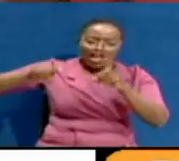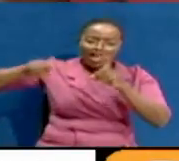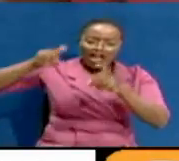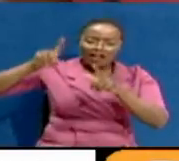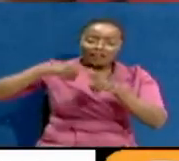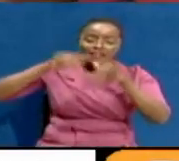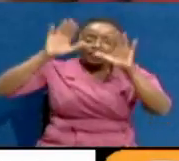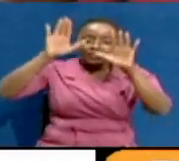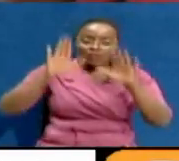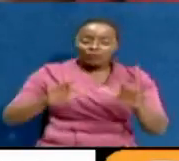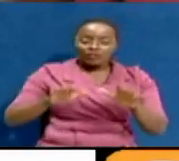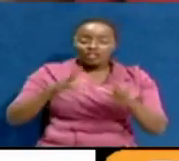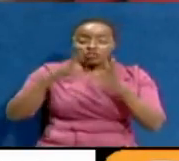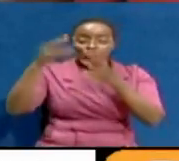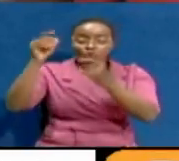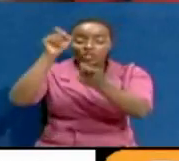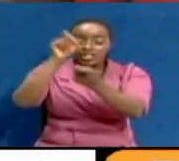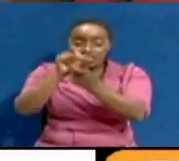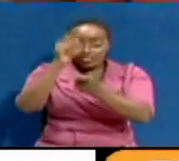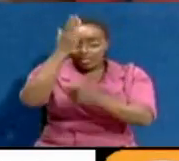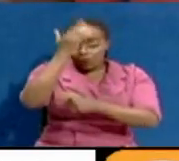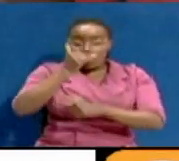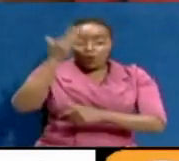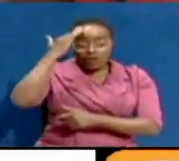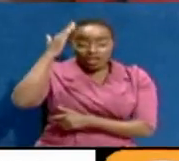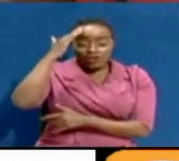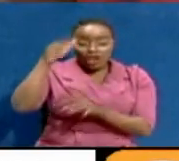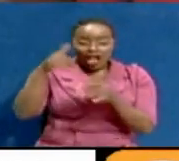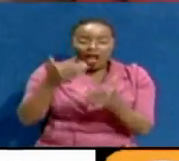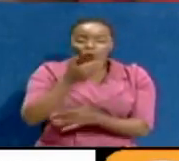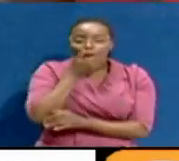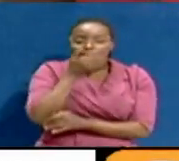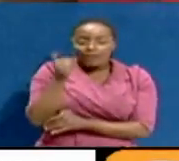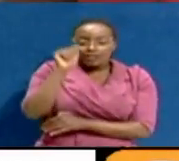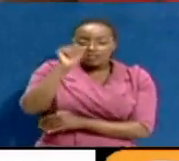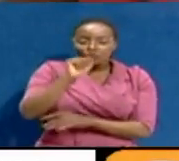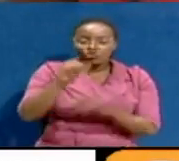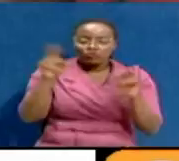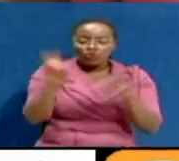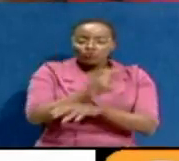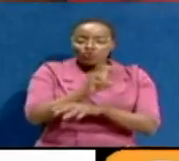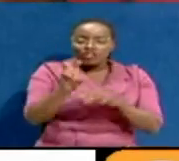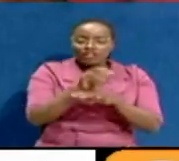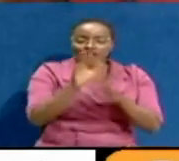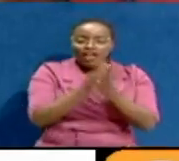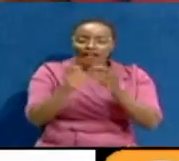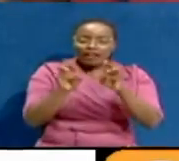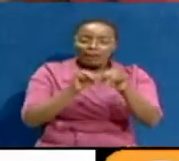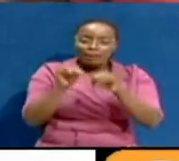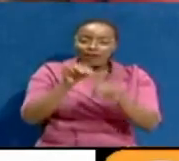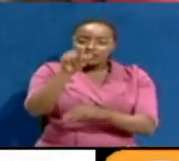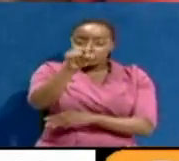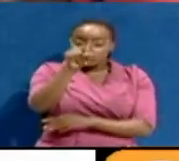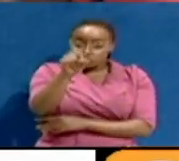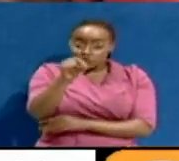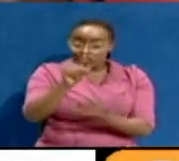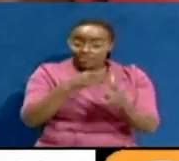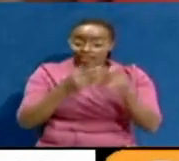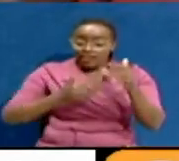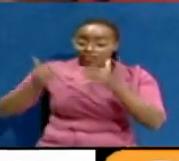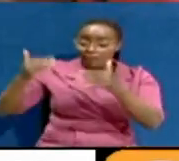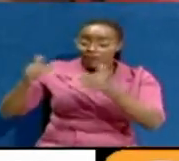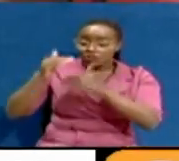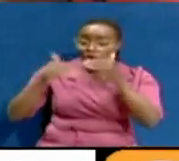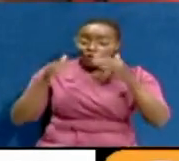then it's important to get the test so that, we know how best to monitor and manage you. In the